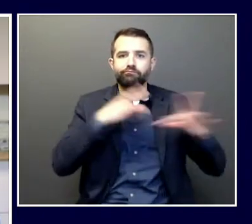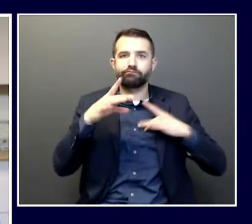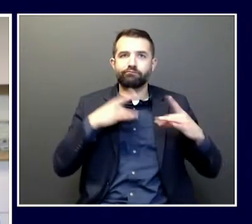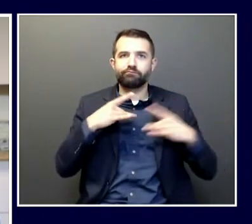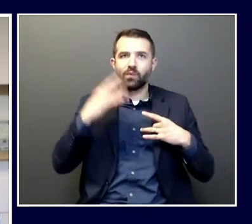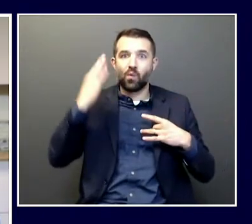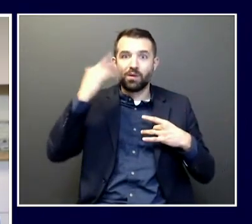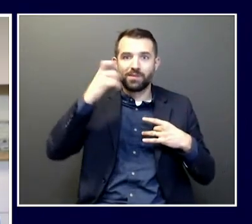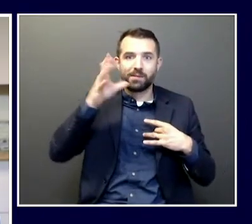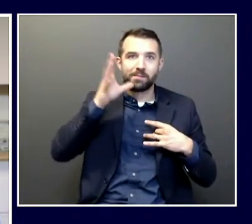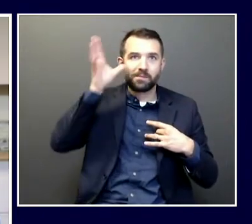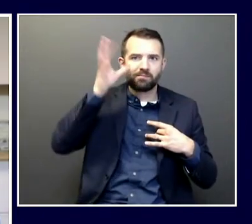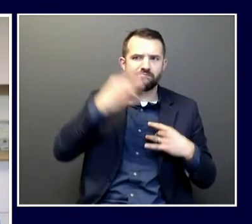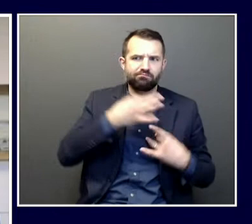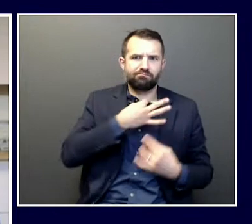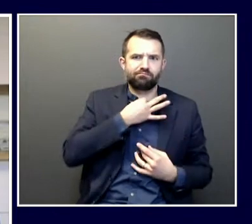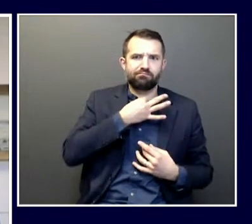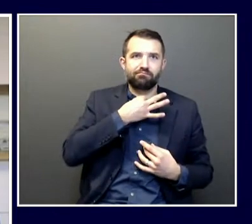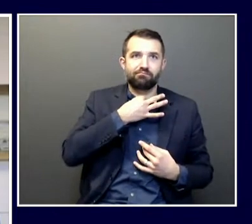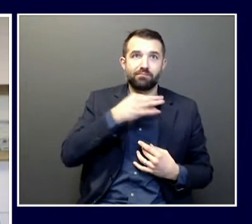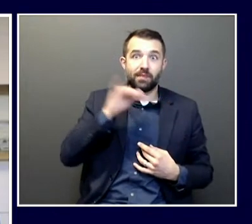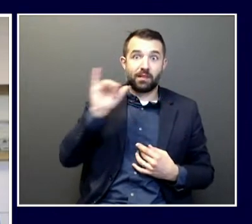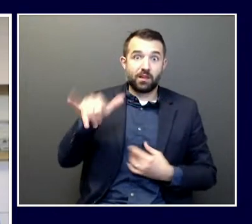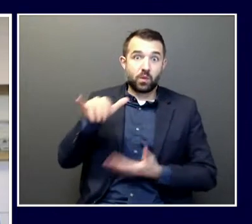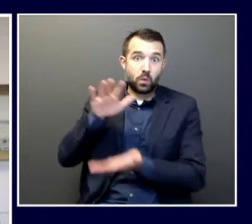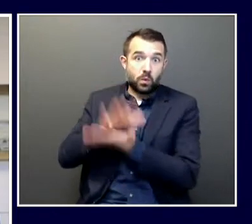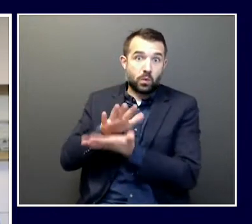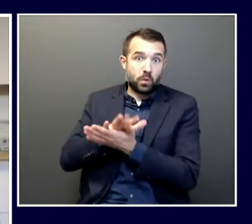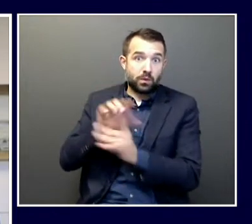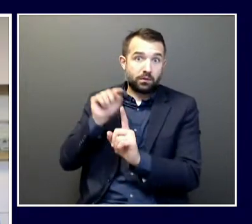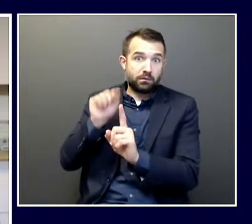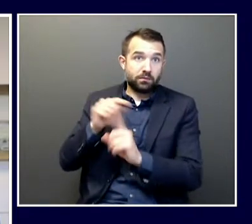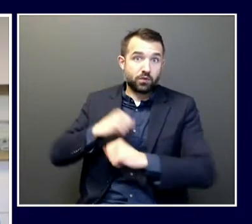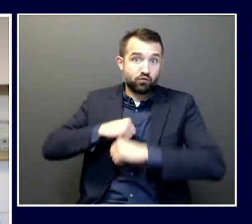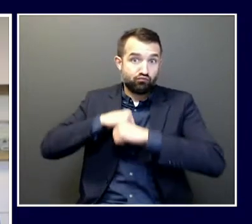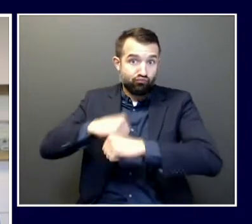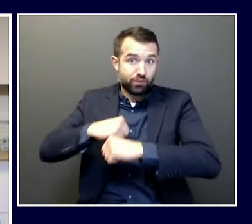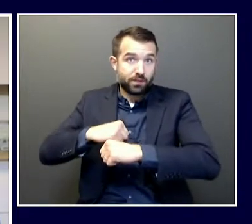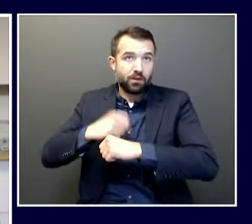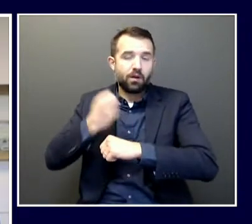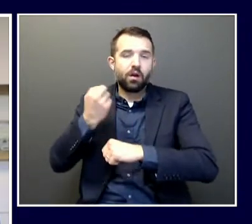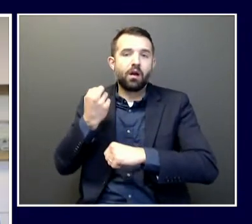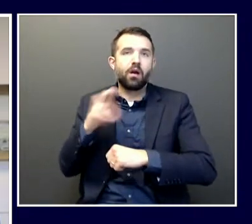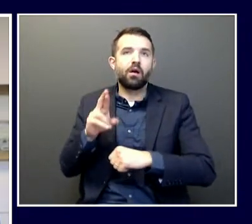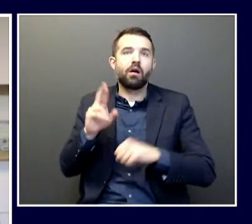school? It's a great question as well, Amy. It does vary outbreak by outbreak.